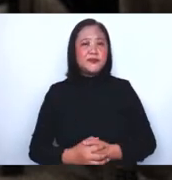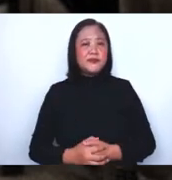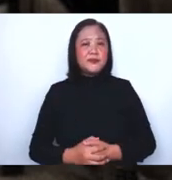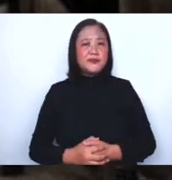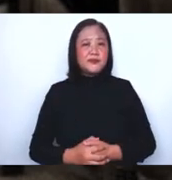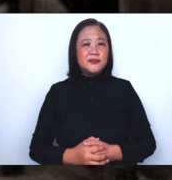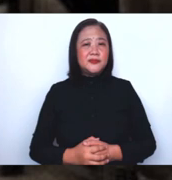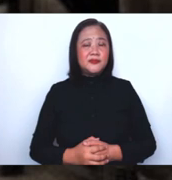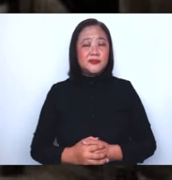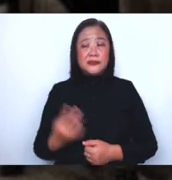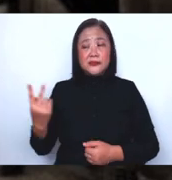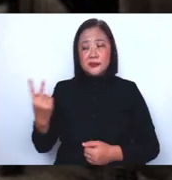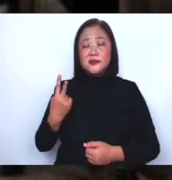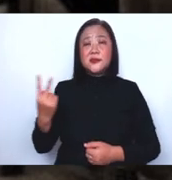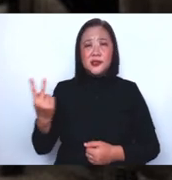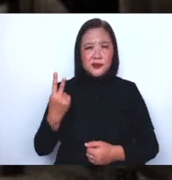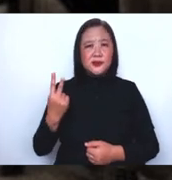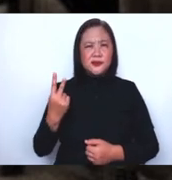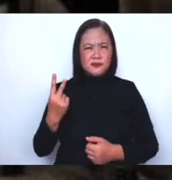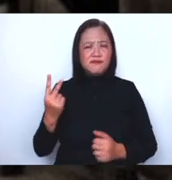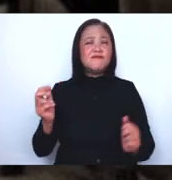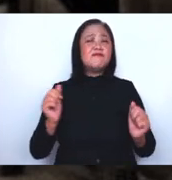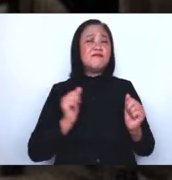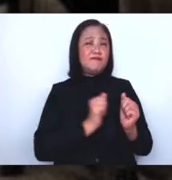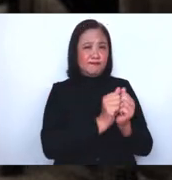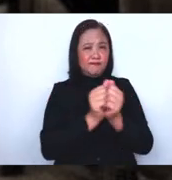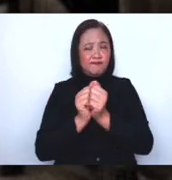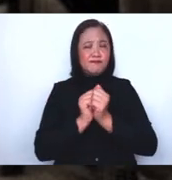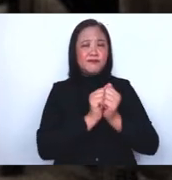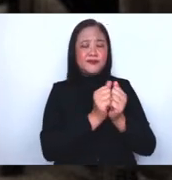And we will be all together again.